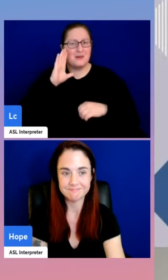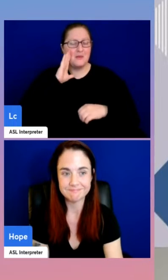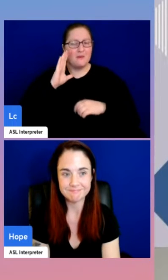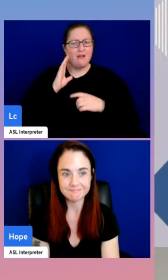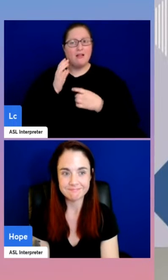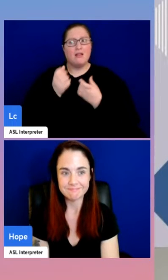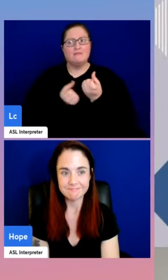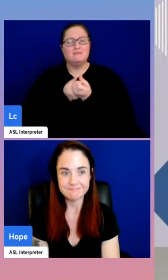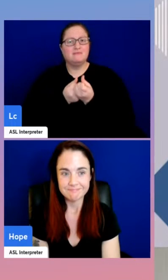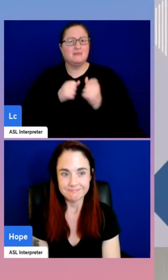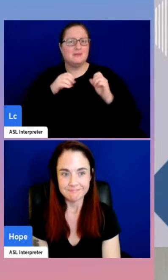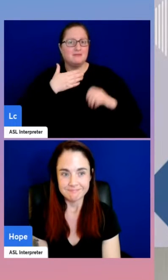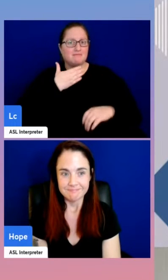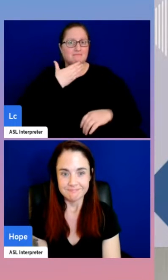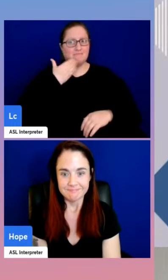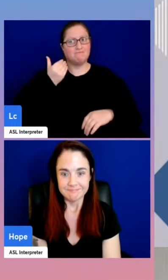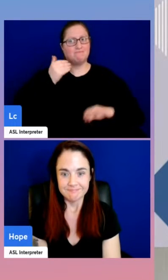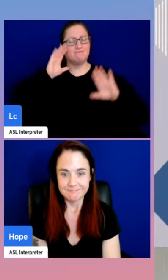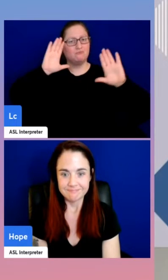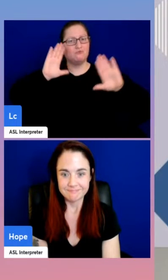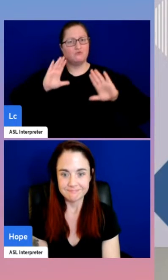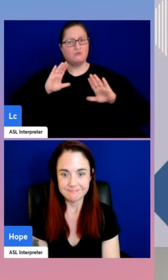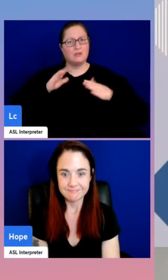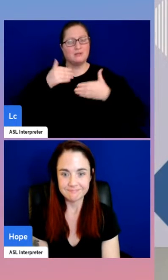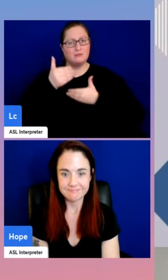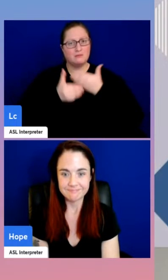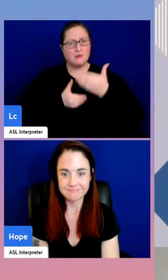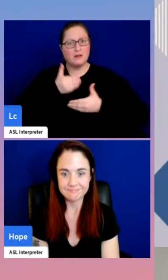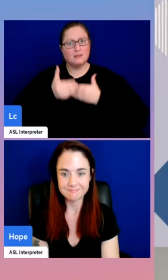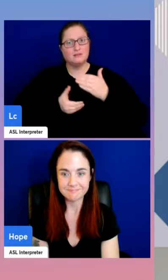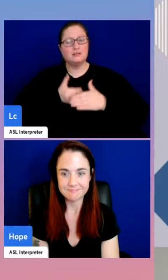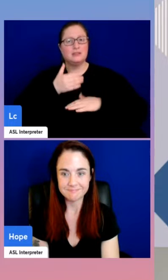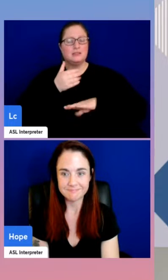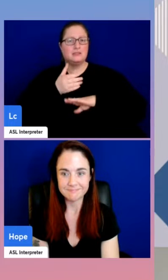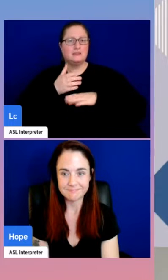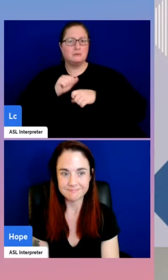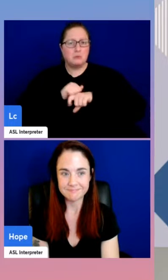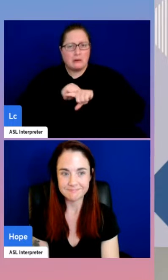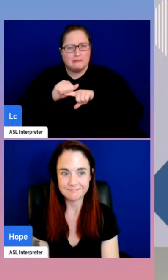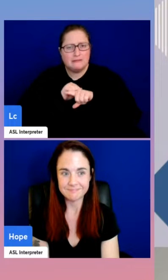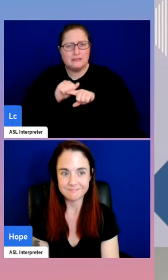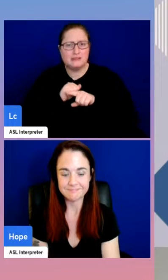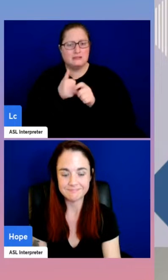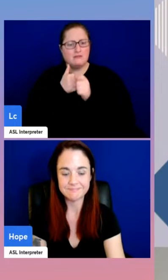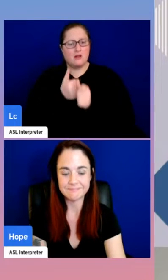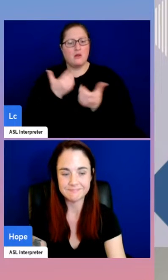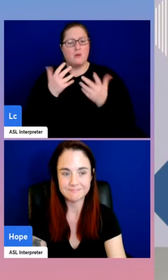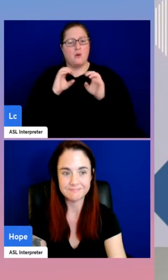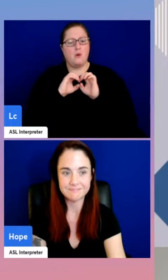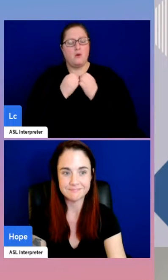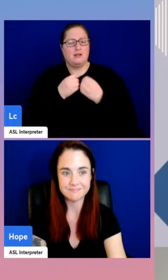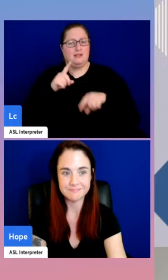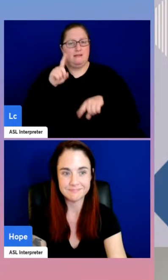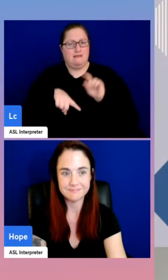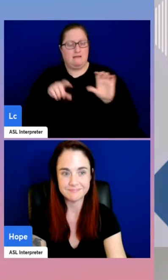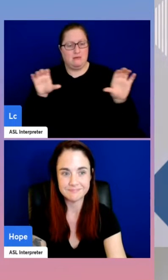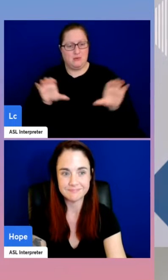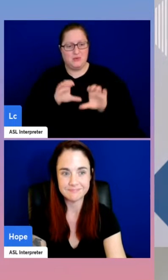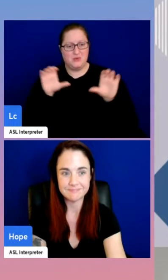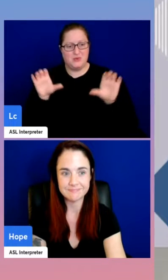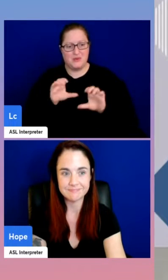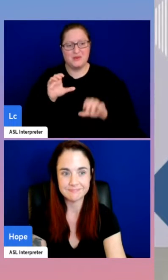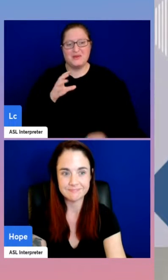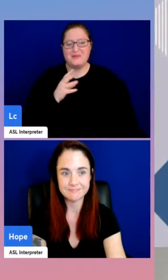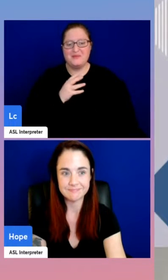green practices and is already able to accomplish green practices than an organization that is not able to do so